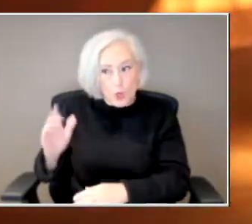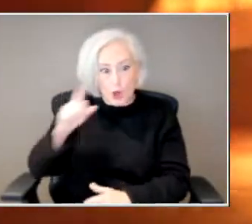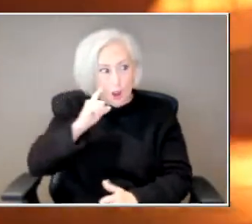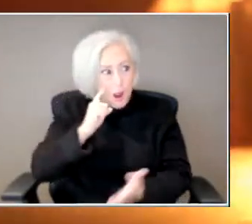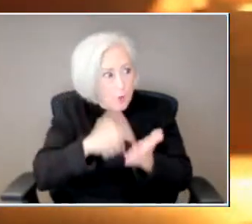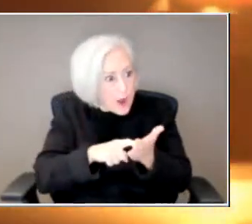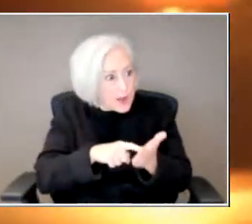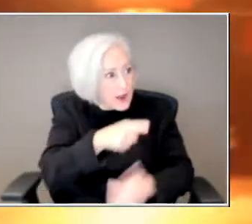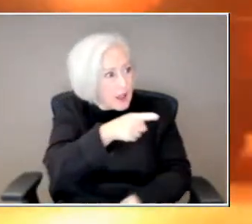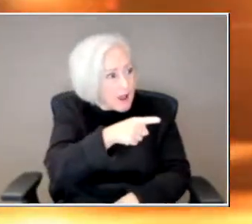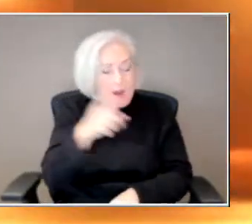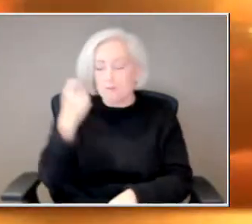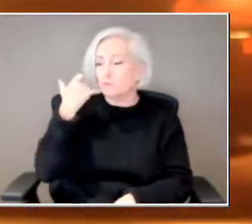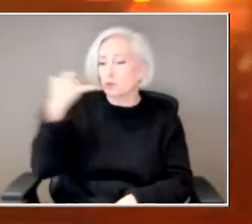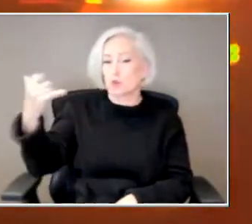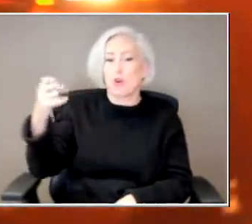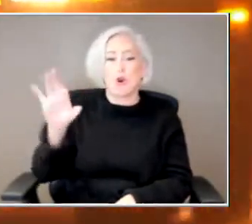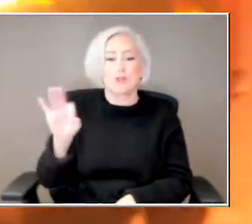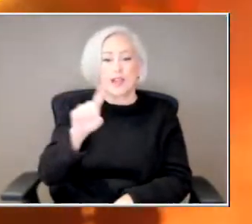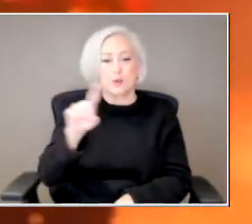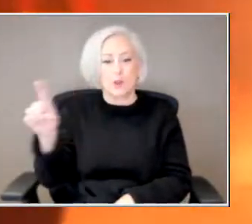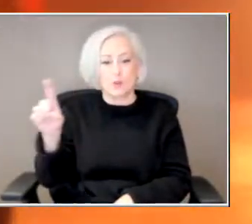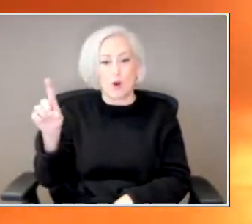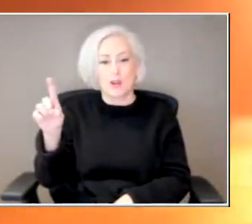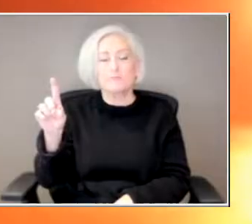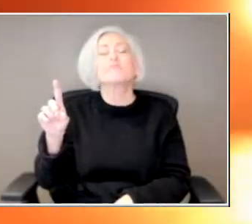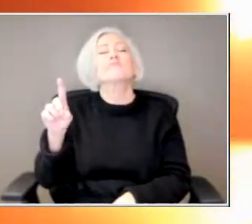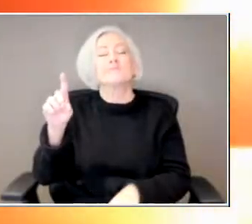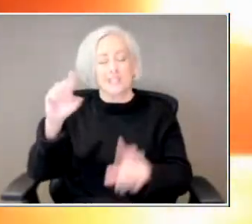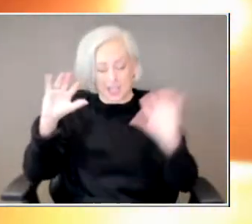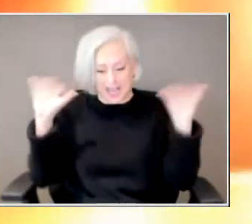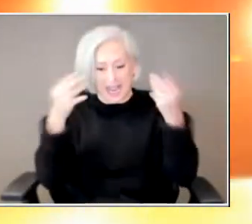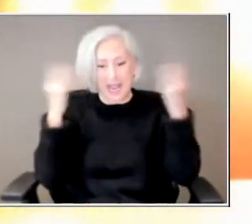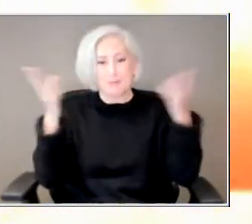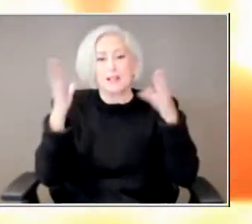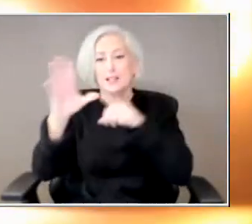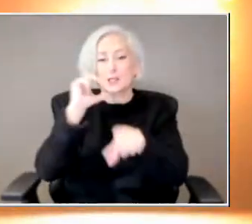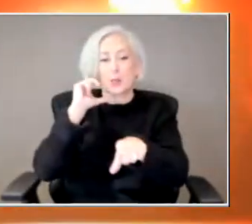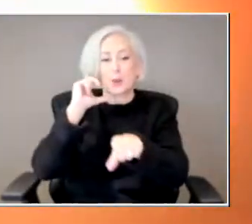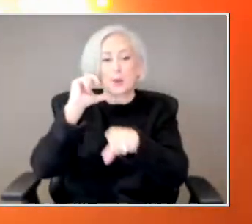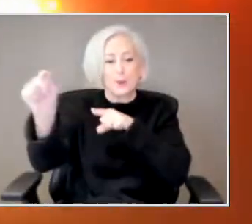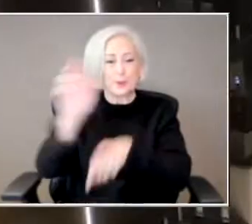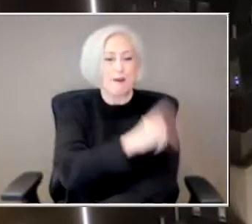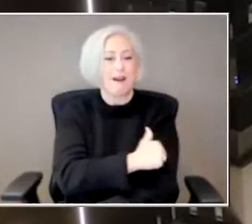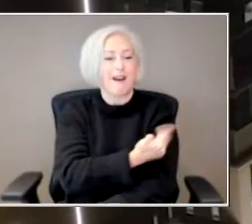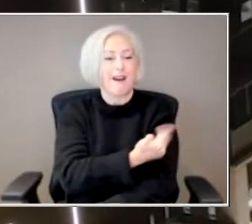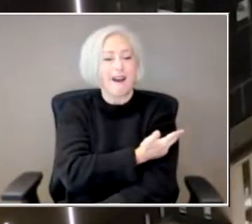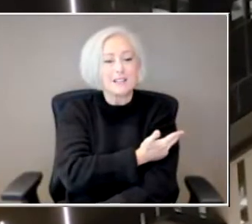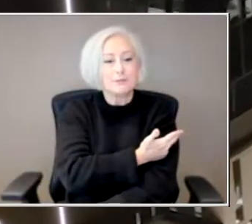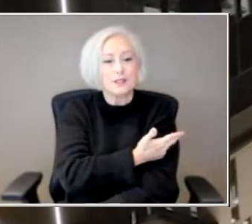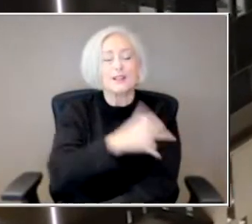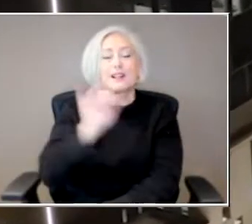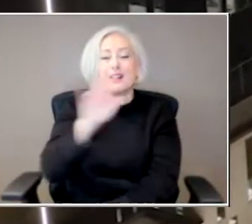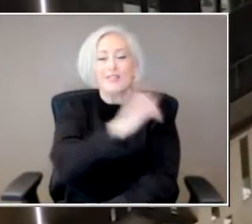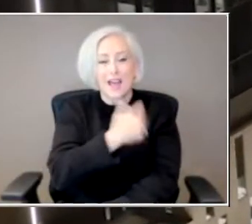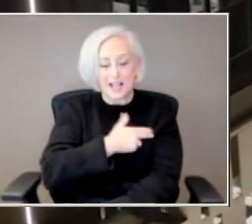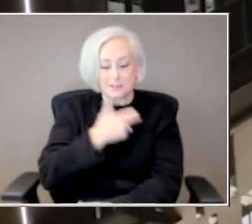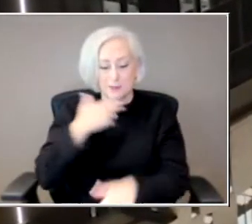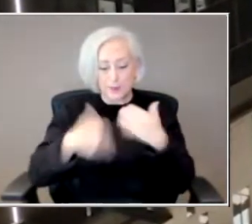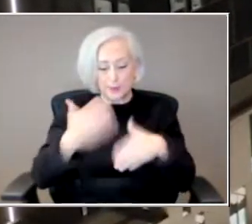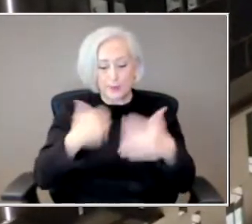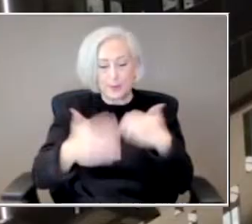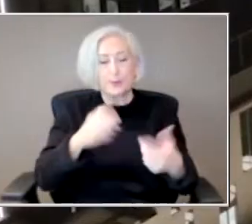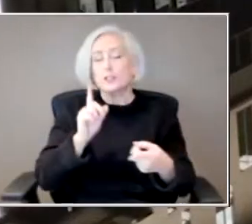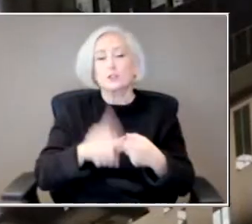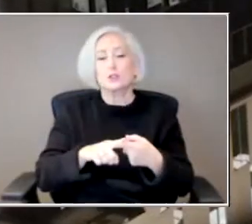Next thing he knew, Richard was in an ambulance racing to the nearest hospital. That hospital moved him quickly along to the University of